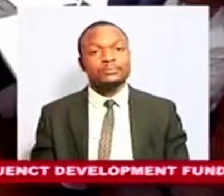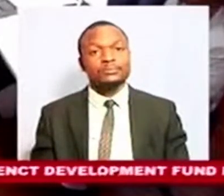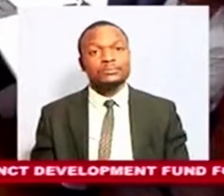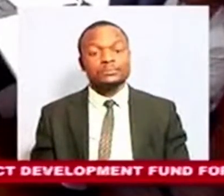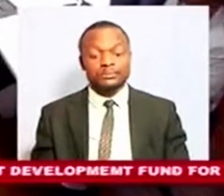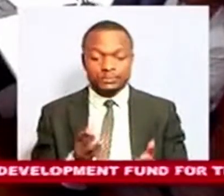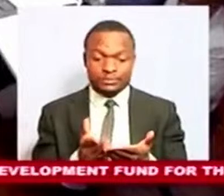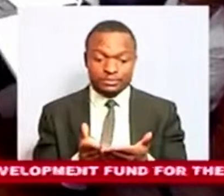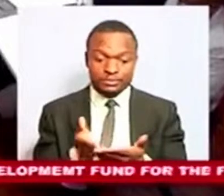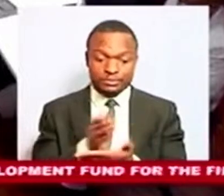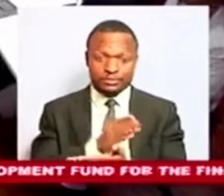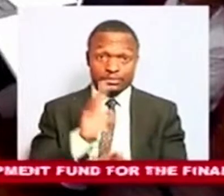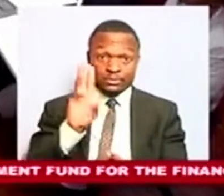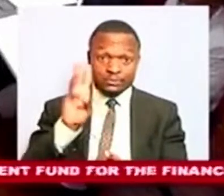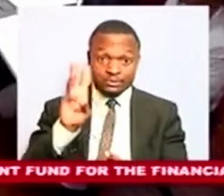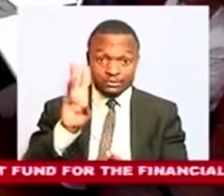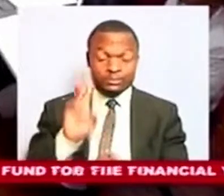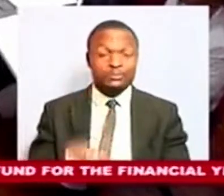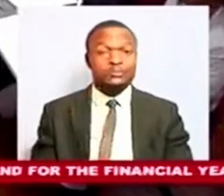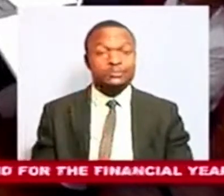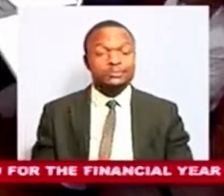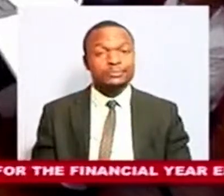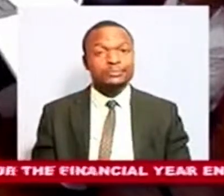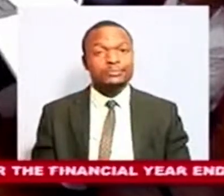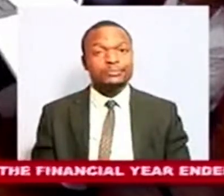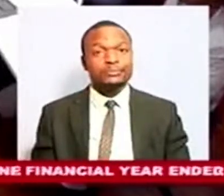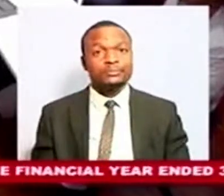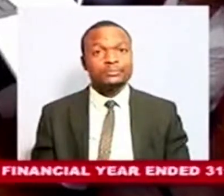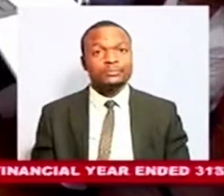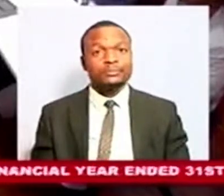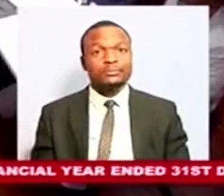on page 6. Page 6.